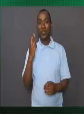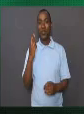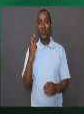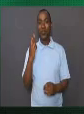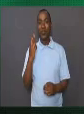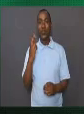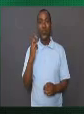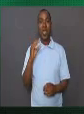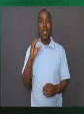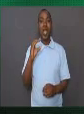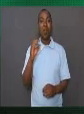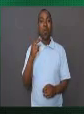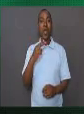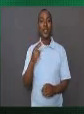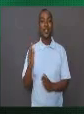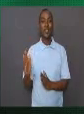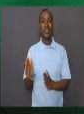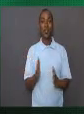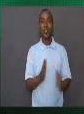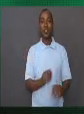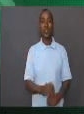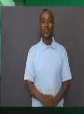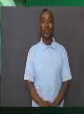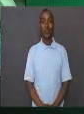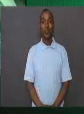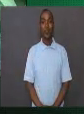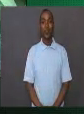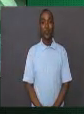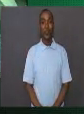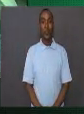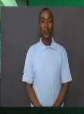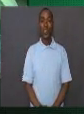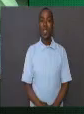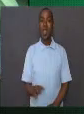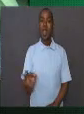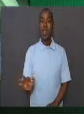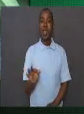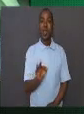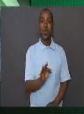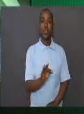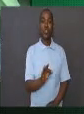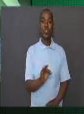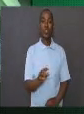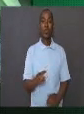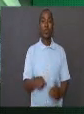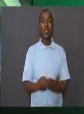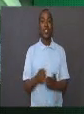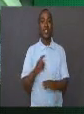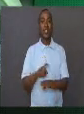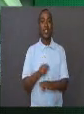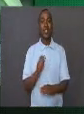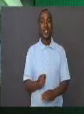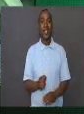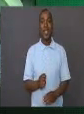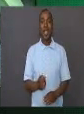making carbohydrates. While plants are doing this, they